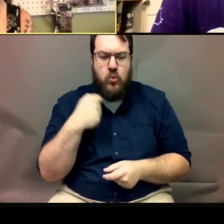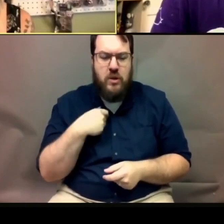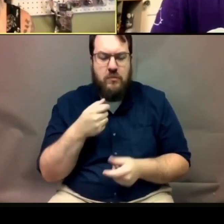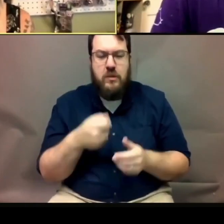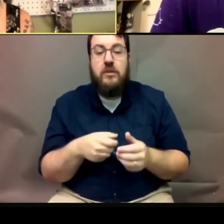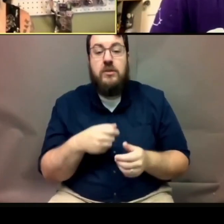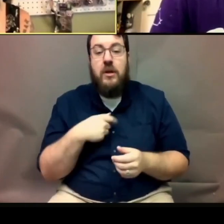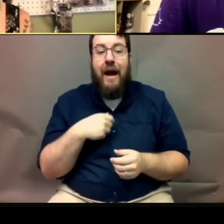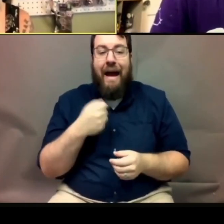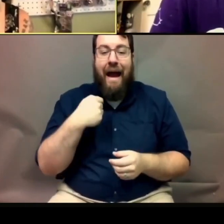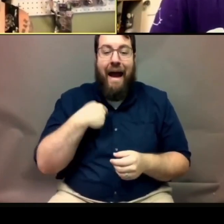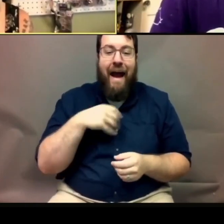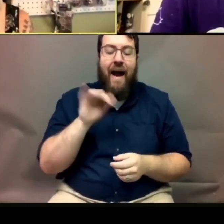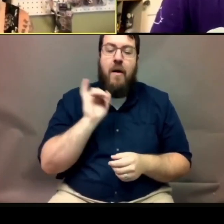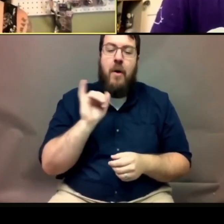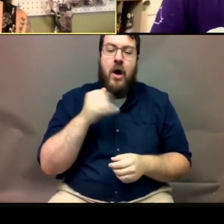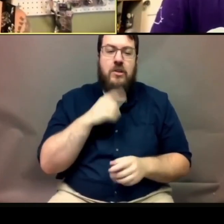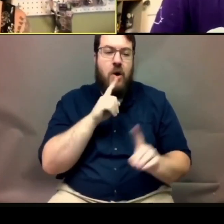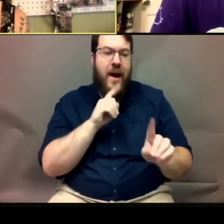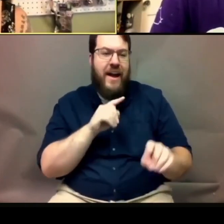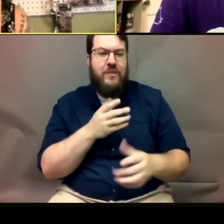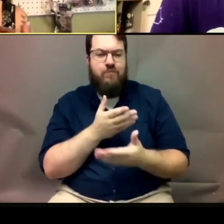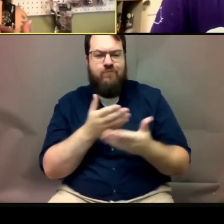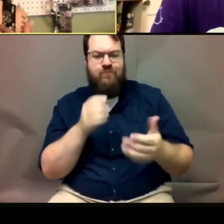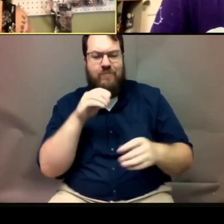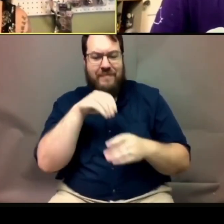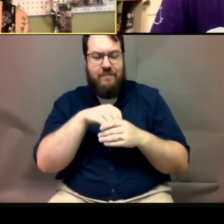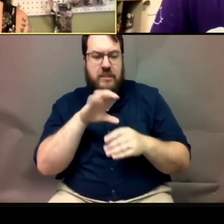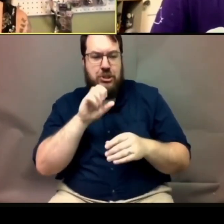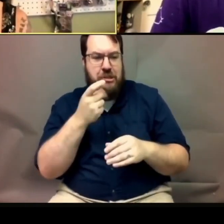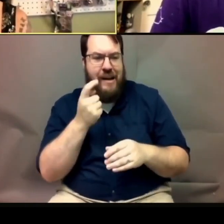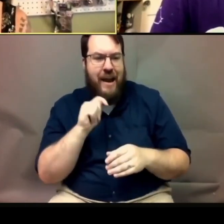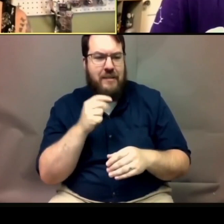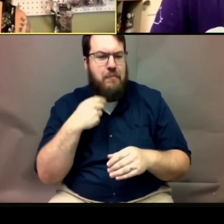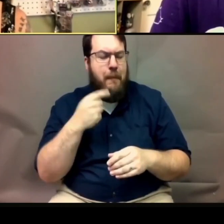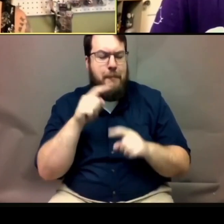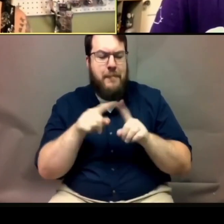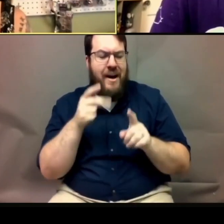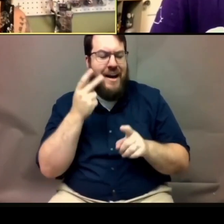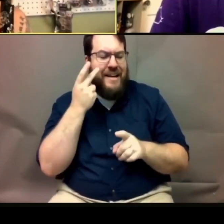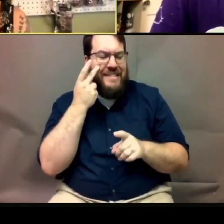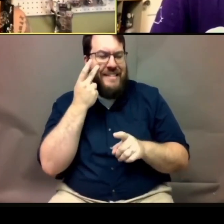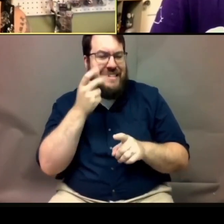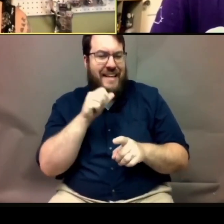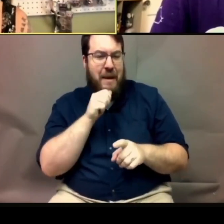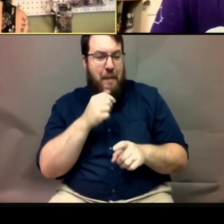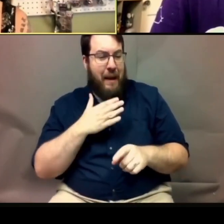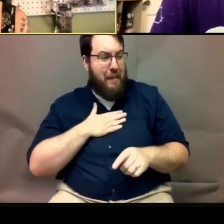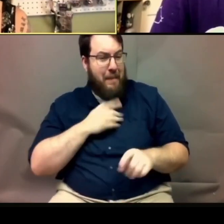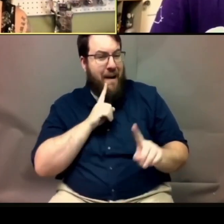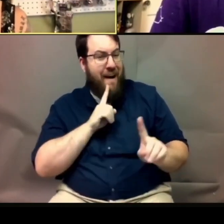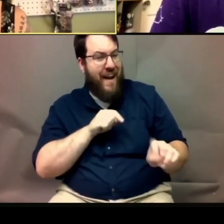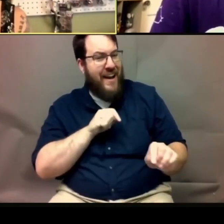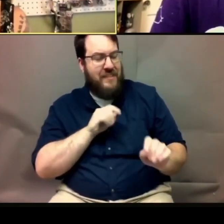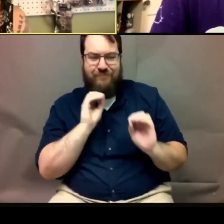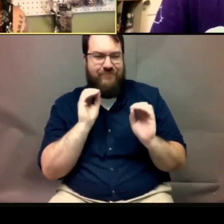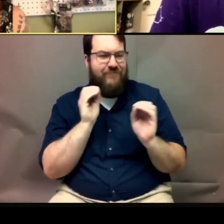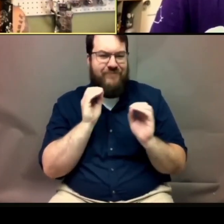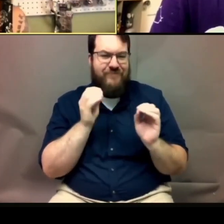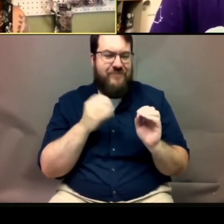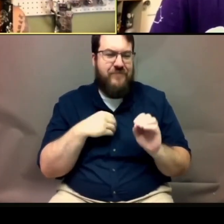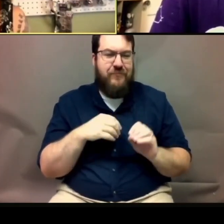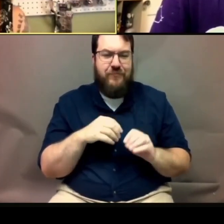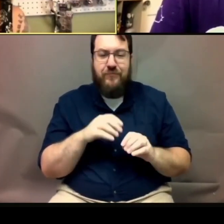So I'm also answering things in the chat, but I don't see my responses coming up. So I wanted to tell you, I'm going to show you how the mouse movement